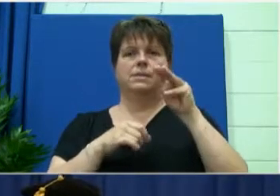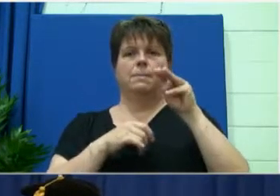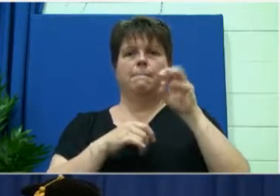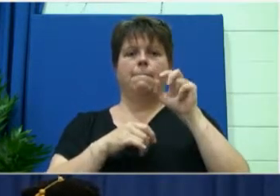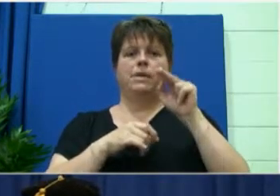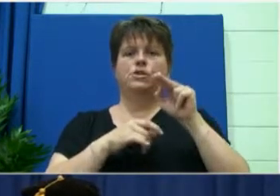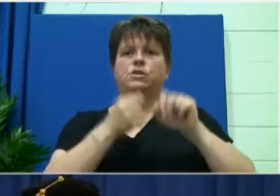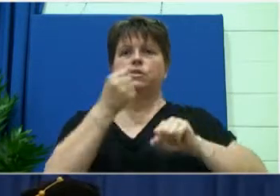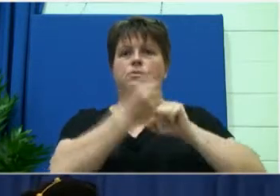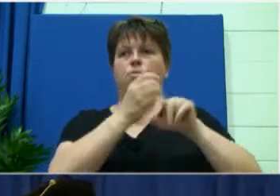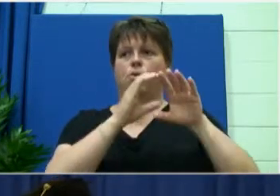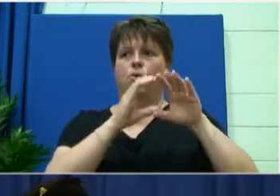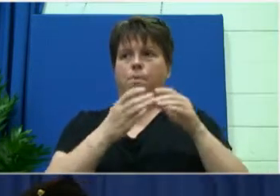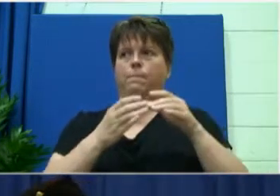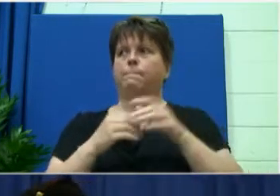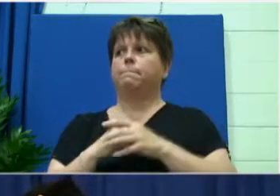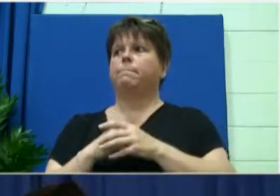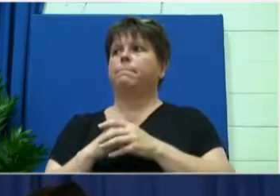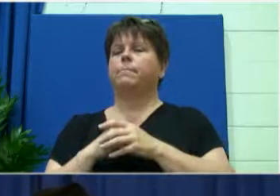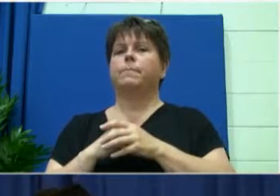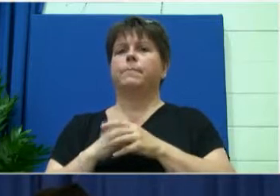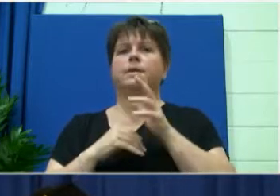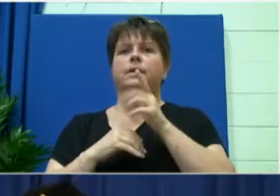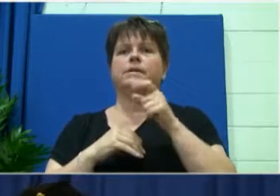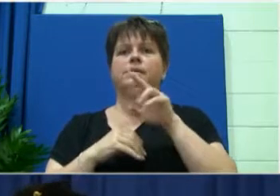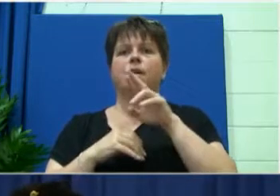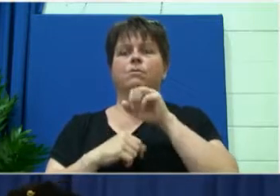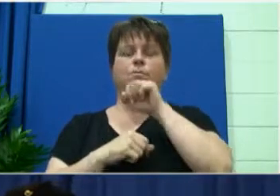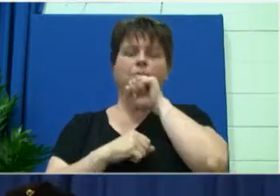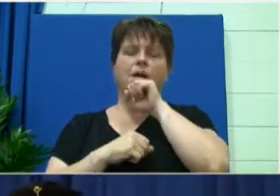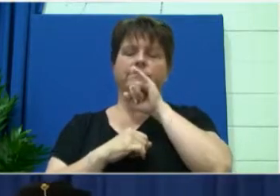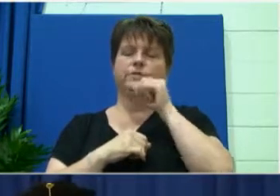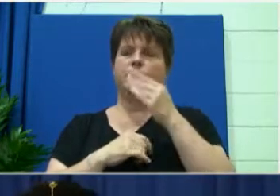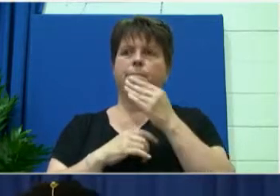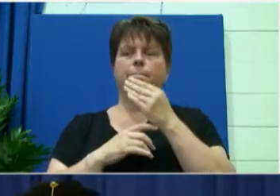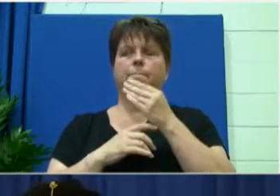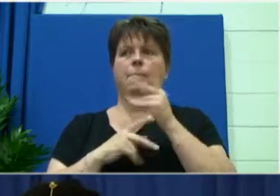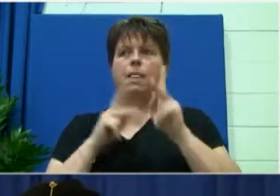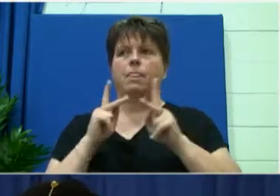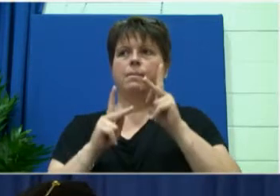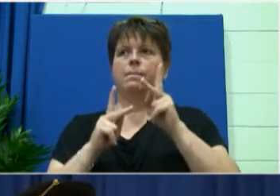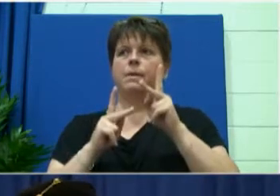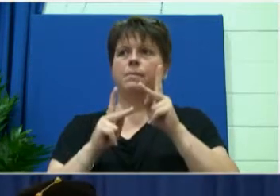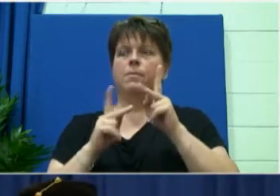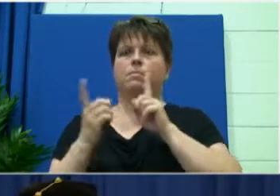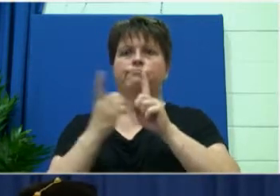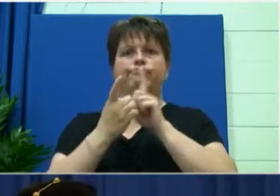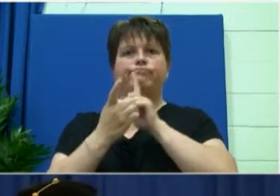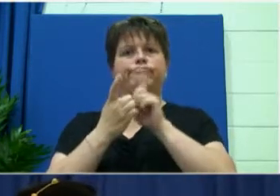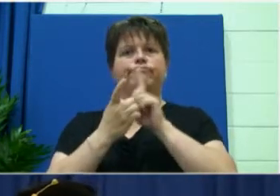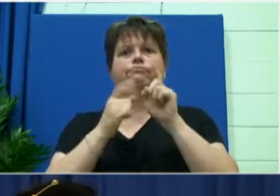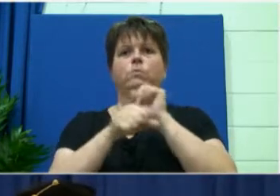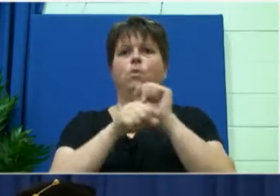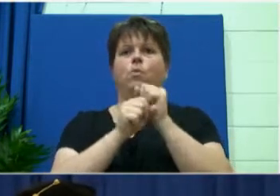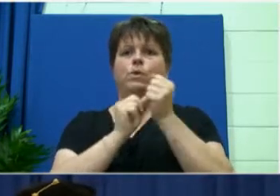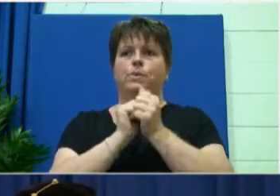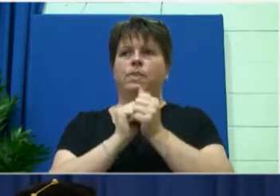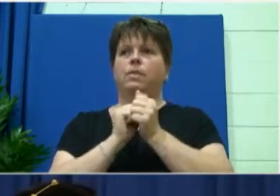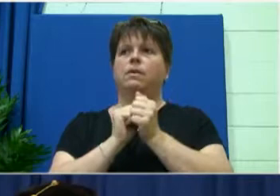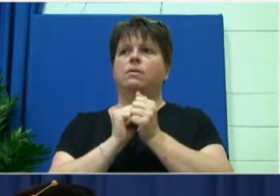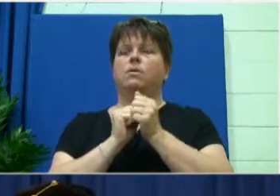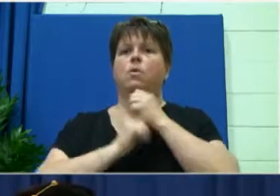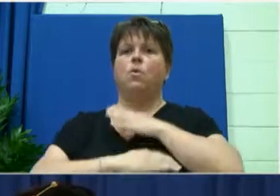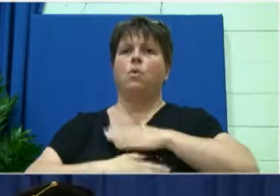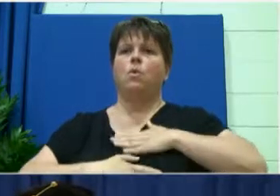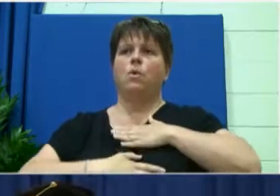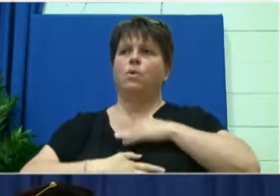Support Group. Zachary says he loves his job and the people he gets to meet and work with. We